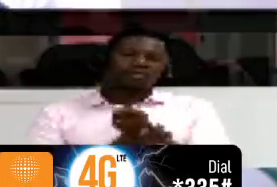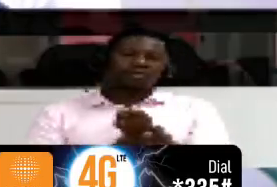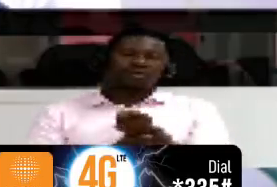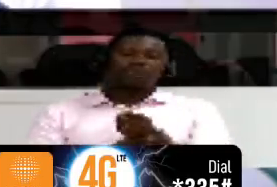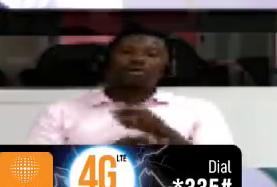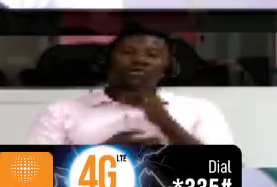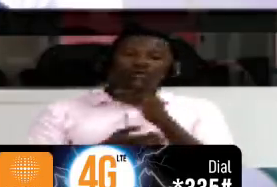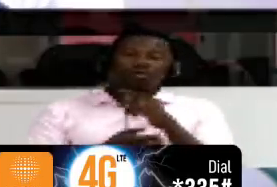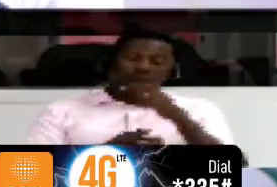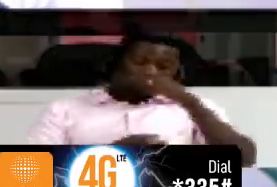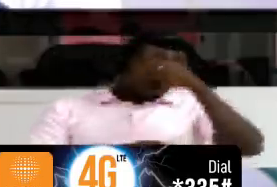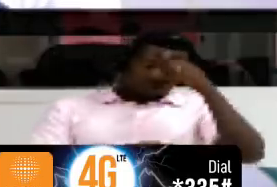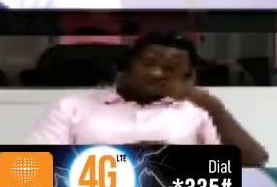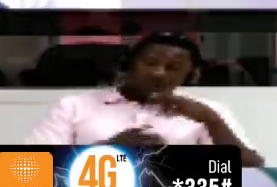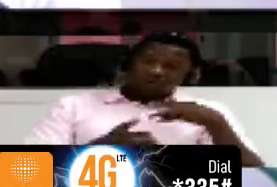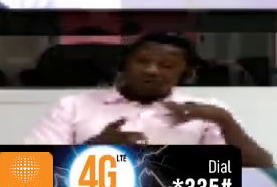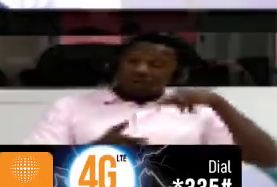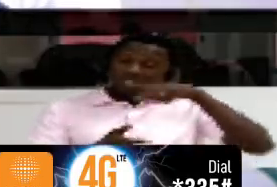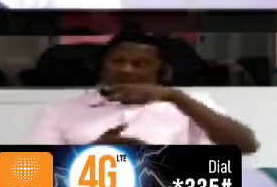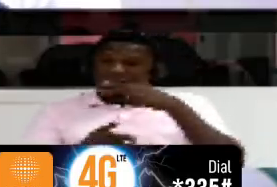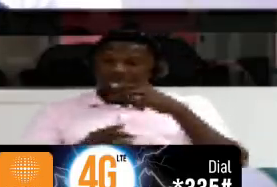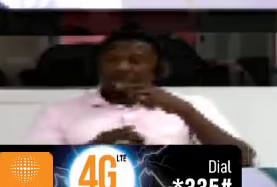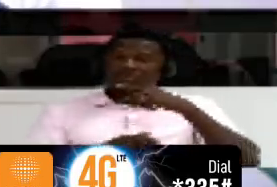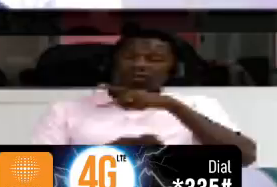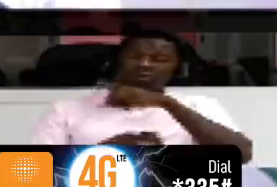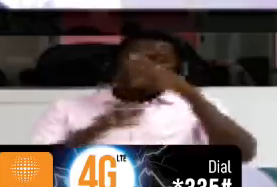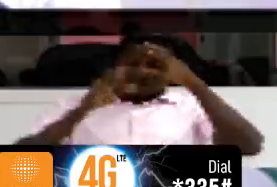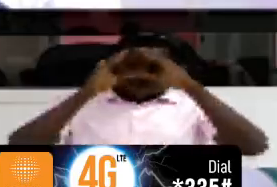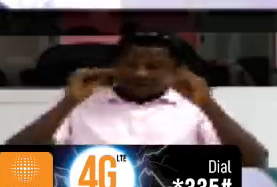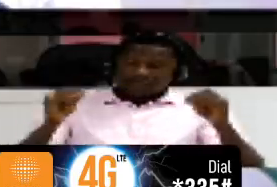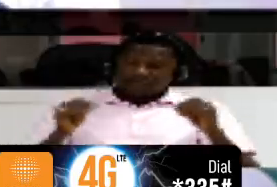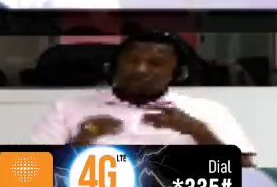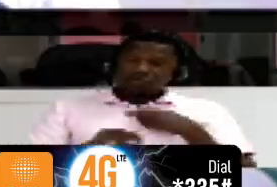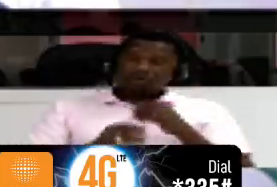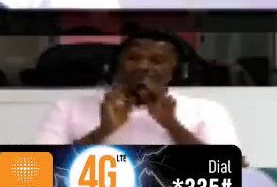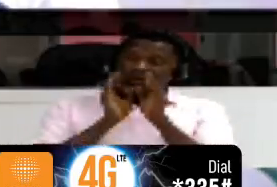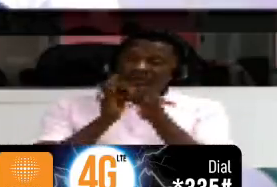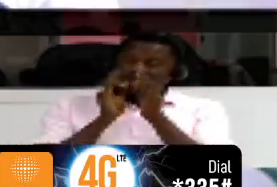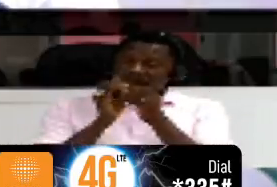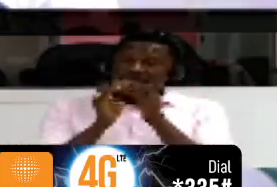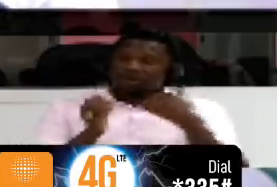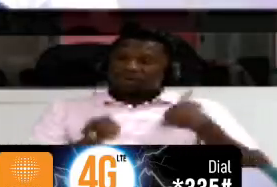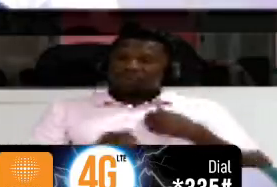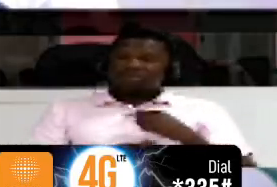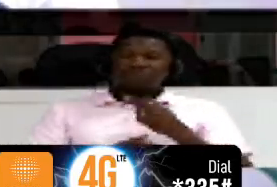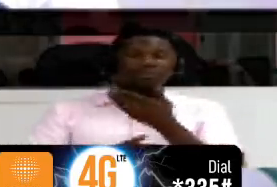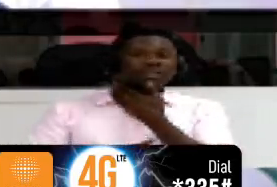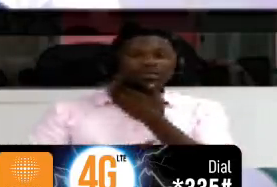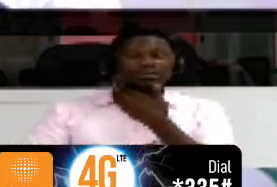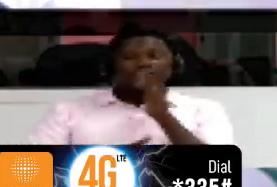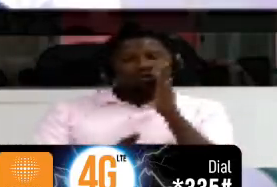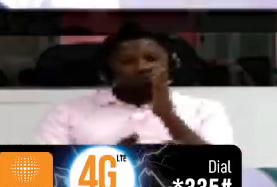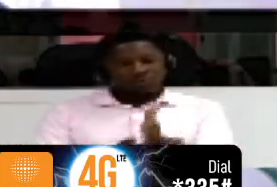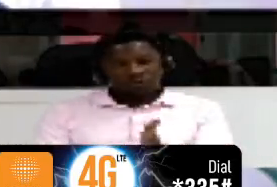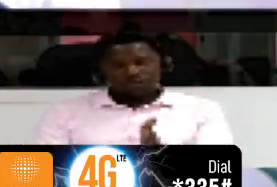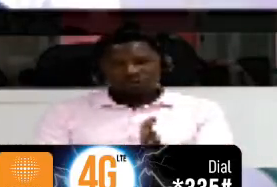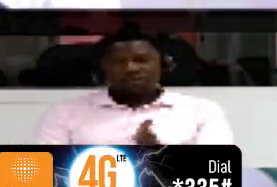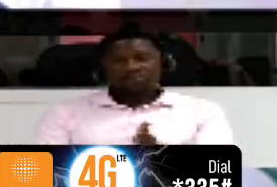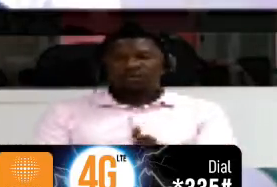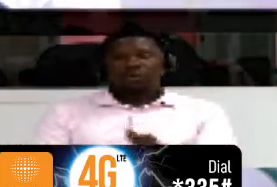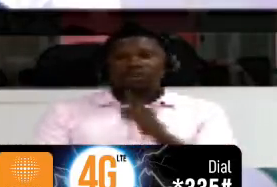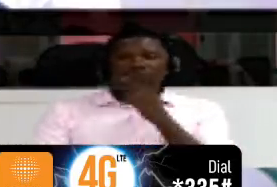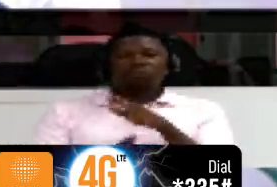You walk into public offices, you tell people the simple truth, they